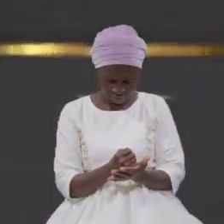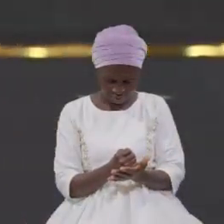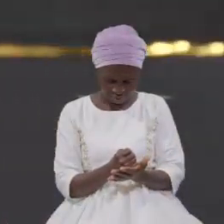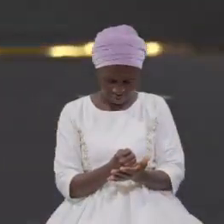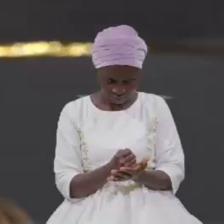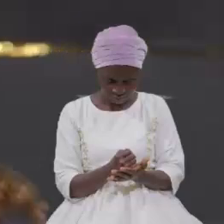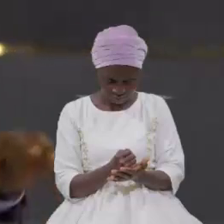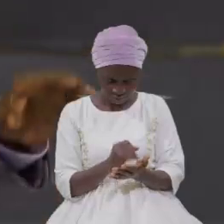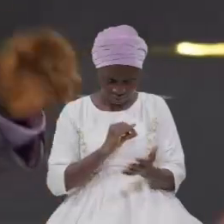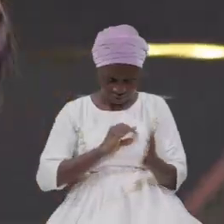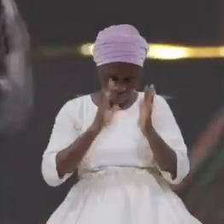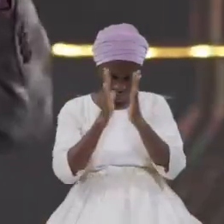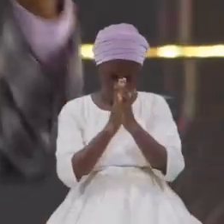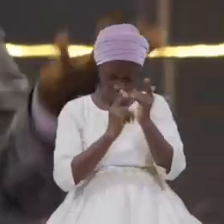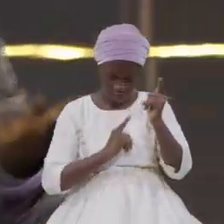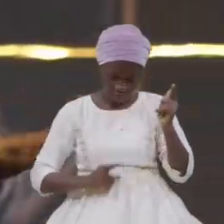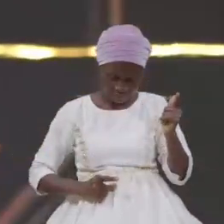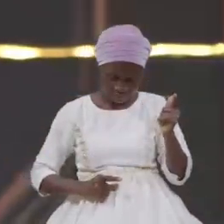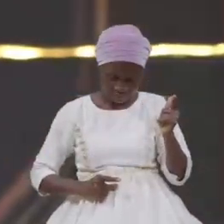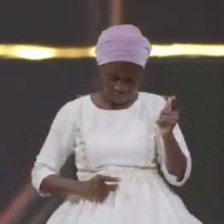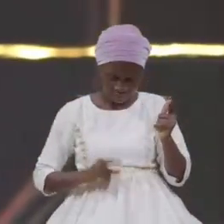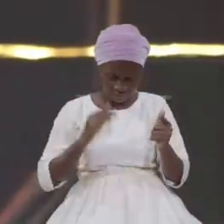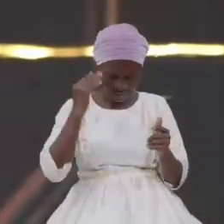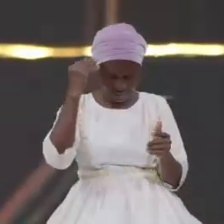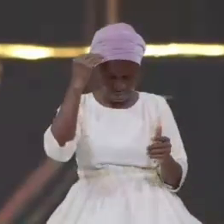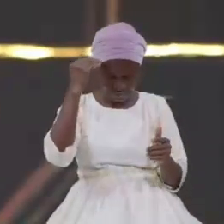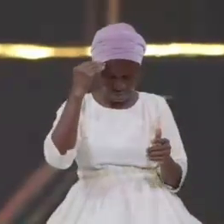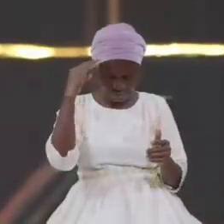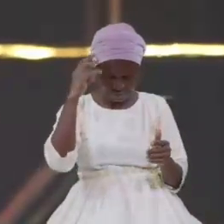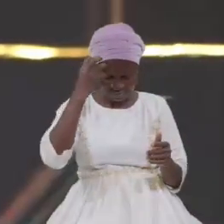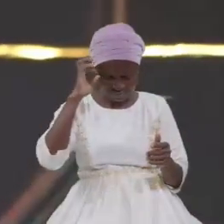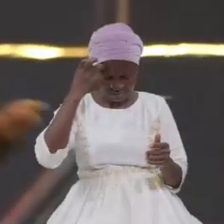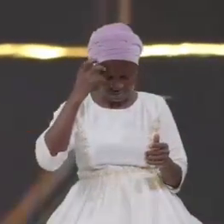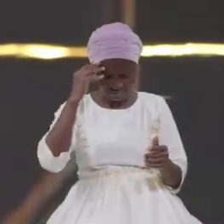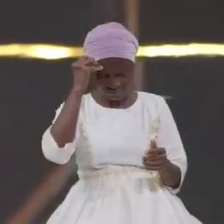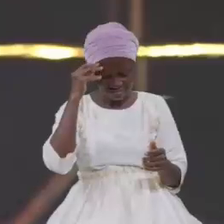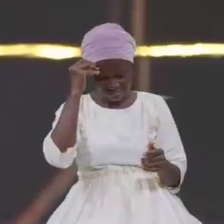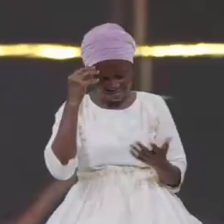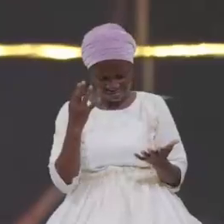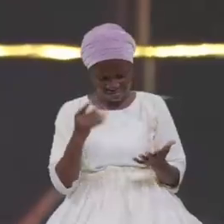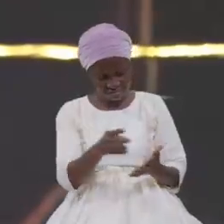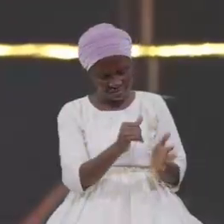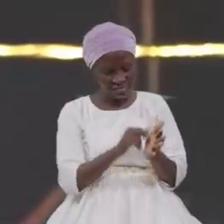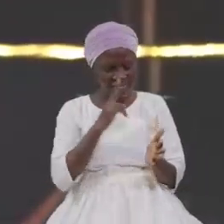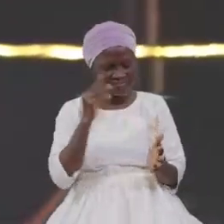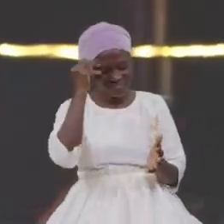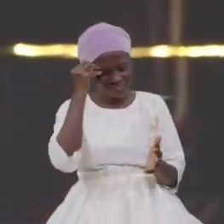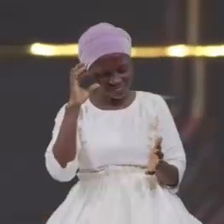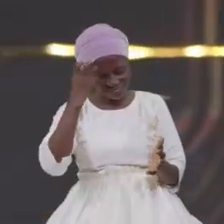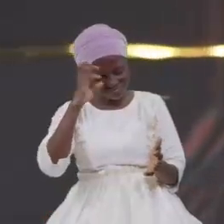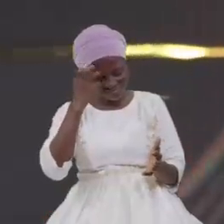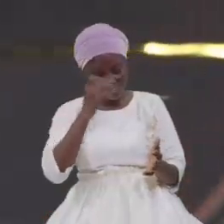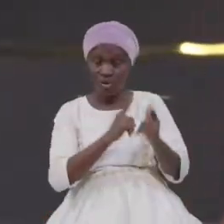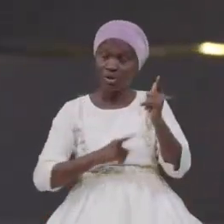I pray, Lord, brain problem, insanity, those who are lunatics. Lord, I pray in